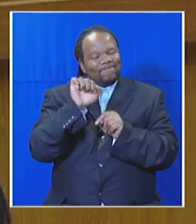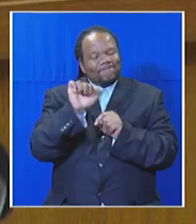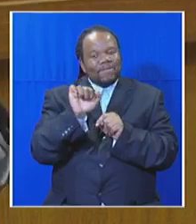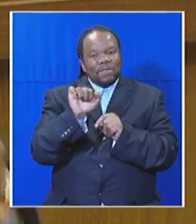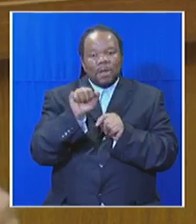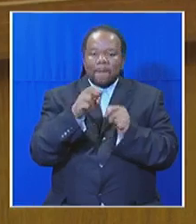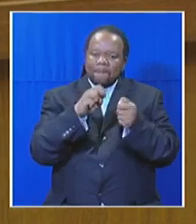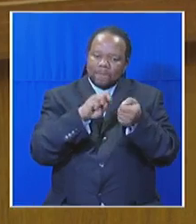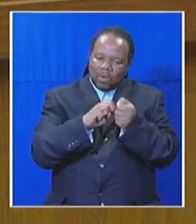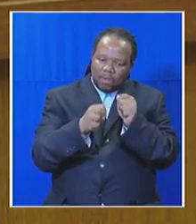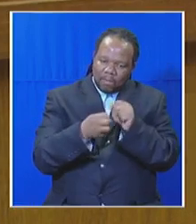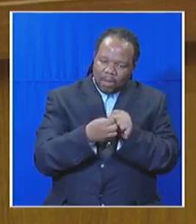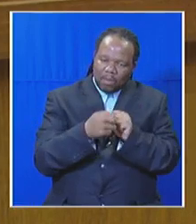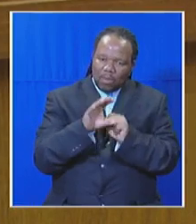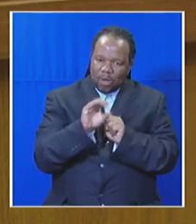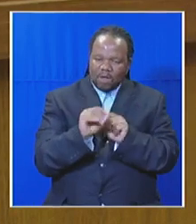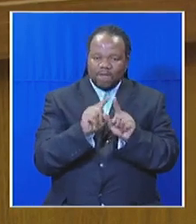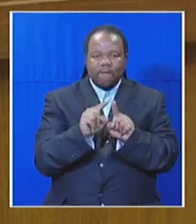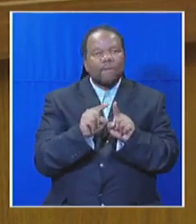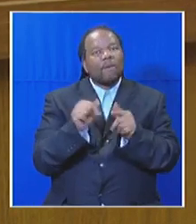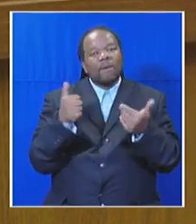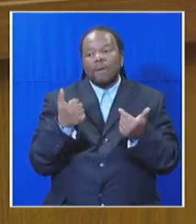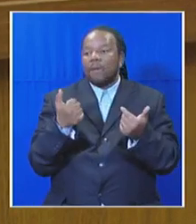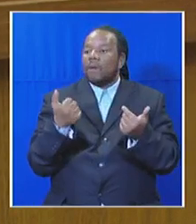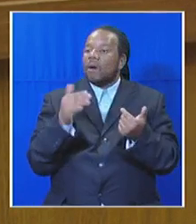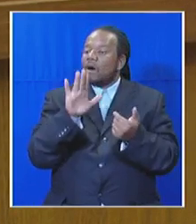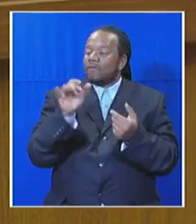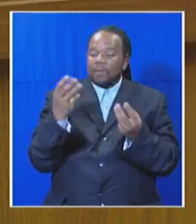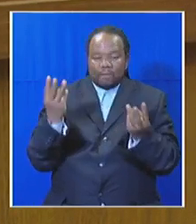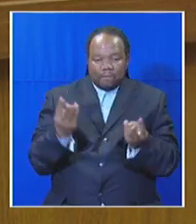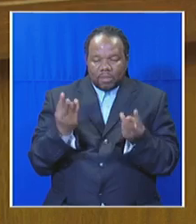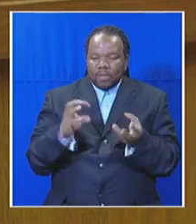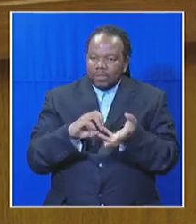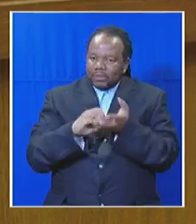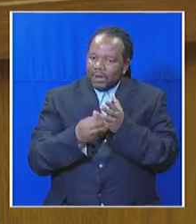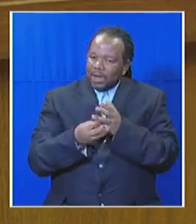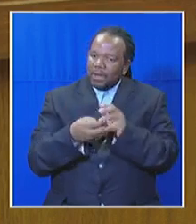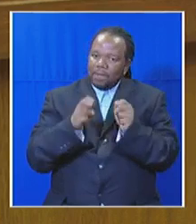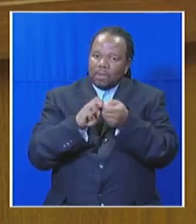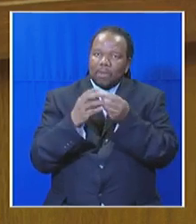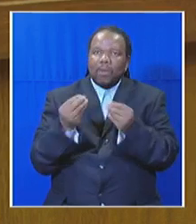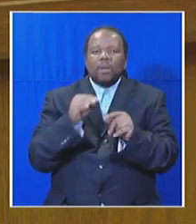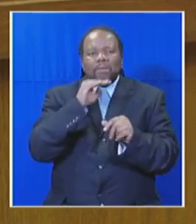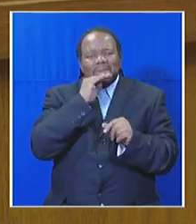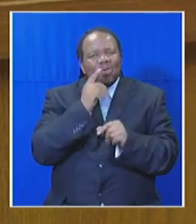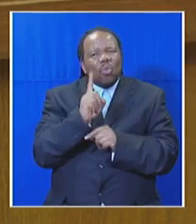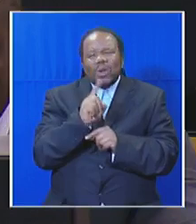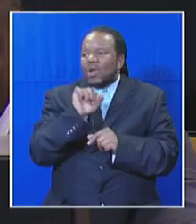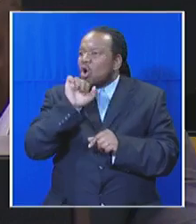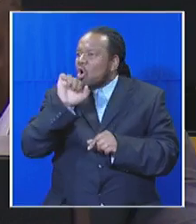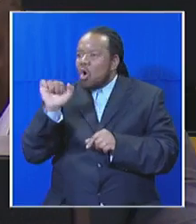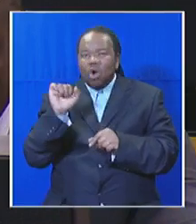have tried to move as Africans to address those matters. It does not mean we'll solve all matters at the right